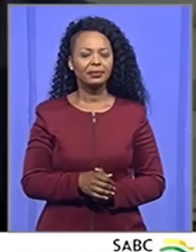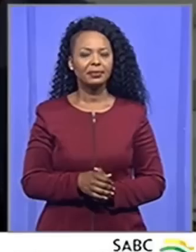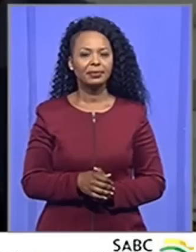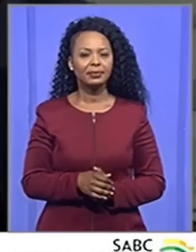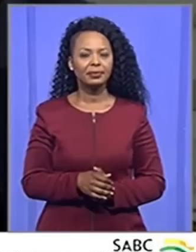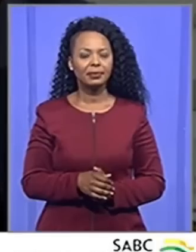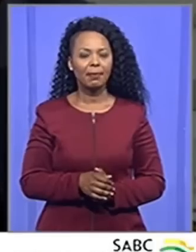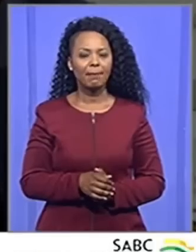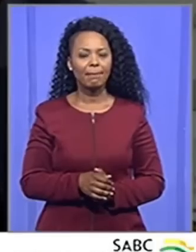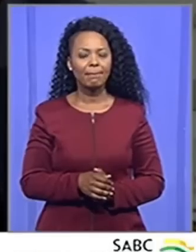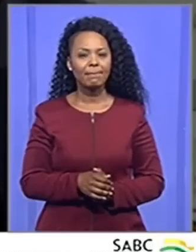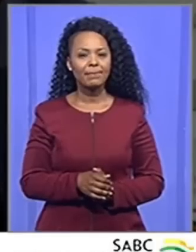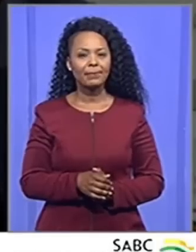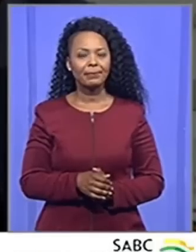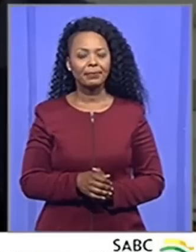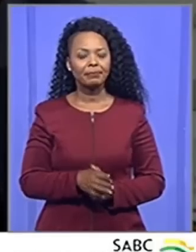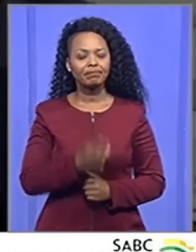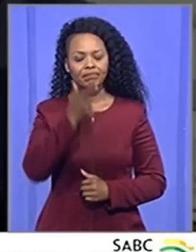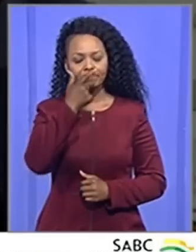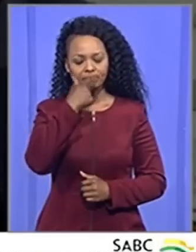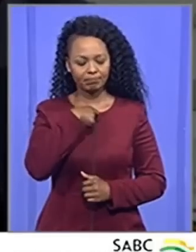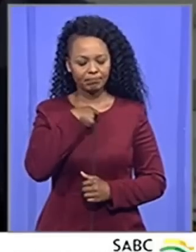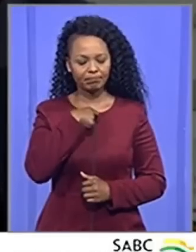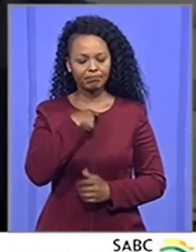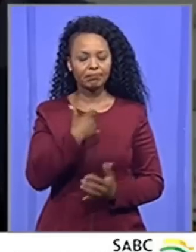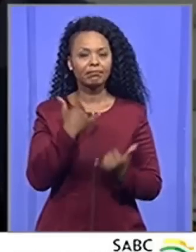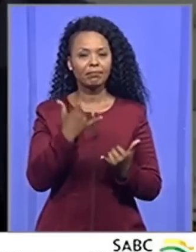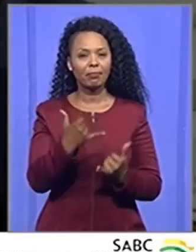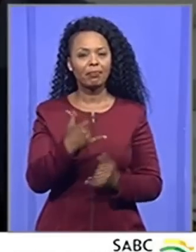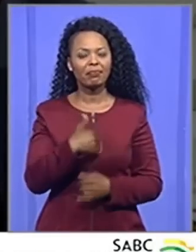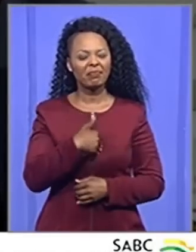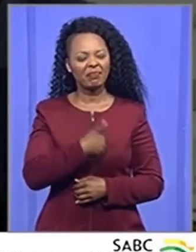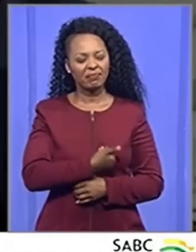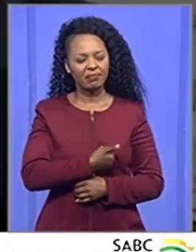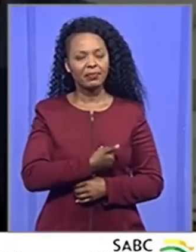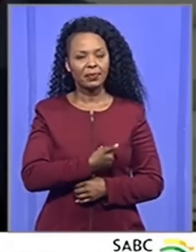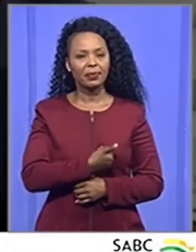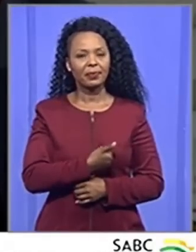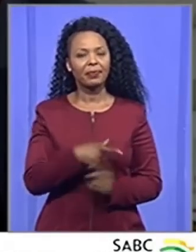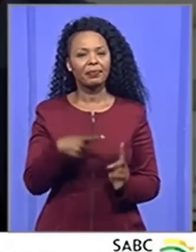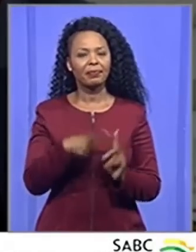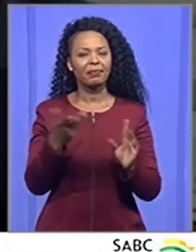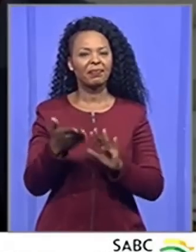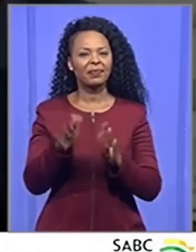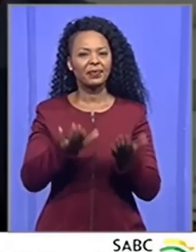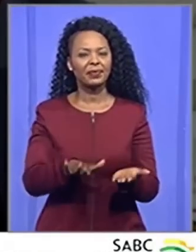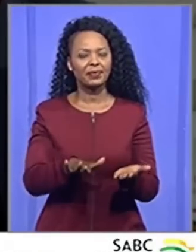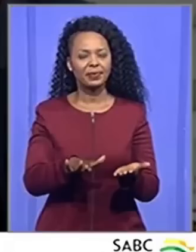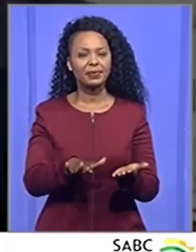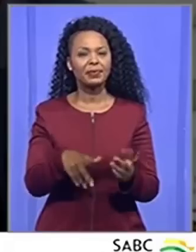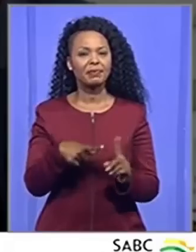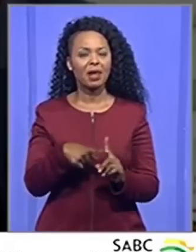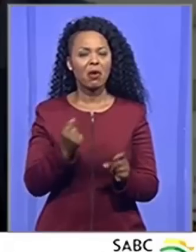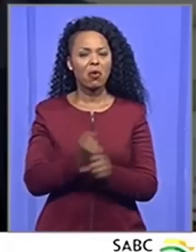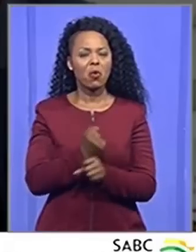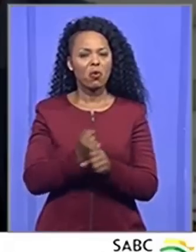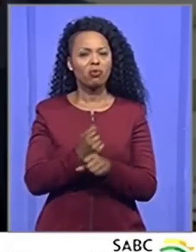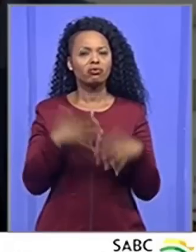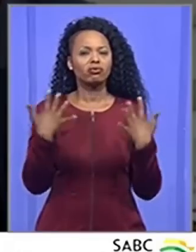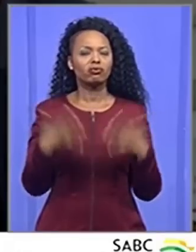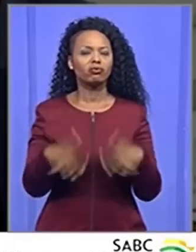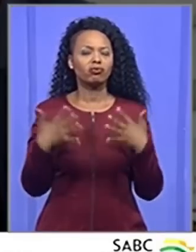Re tloa re swabile go feta molomo go tlhoafala ga Raymond Ackerman o tlo a dirile mošomo mo botse kudu